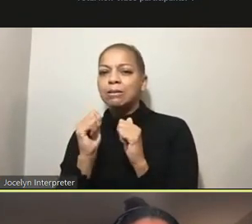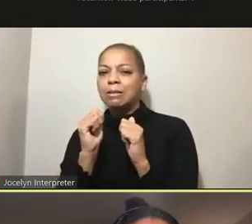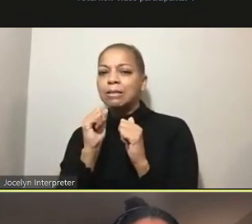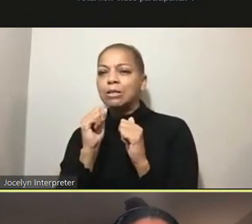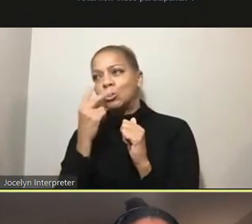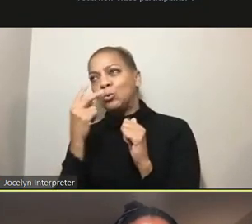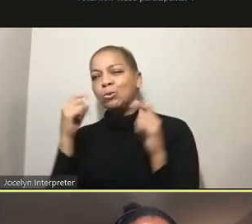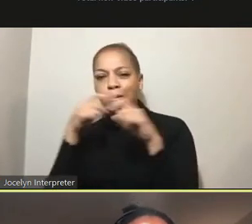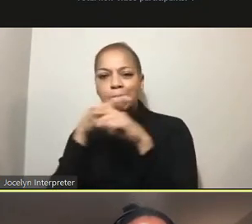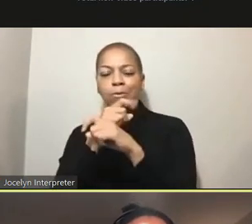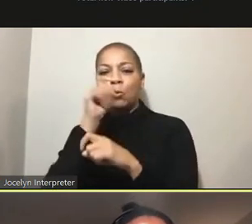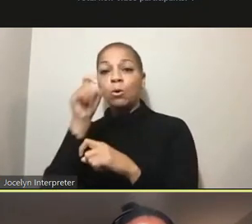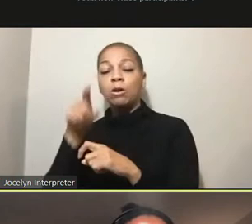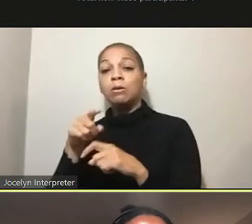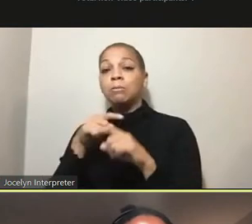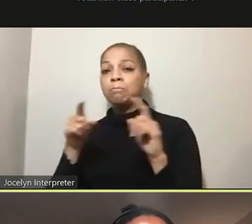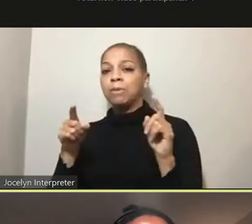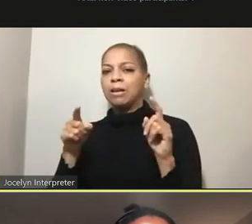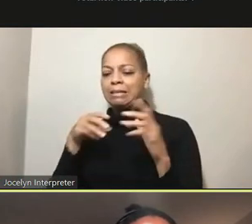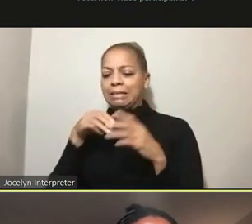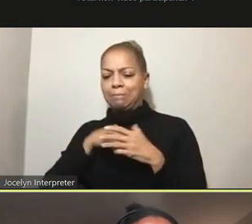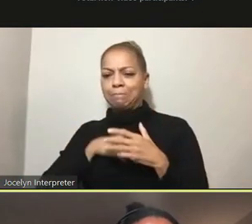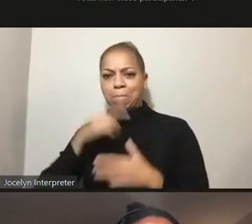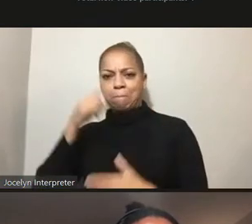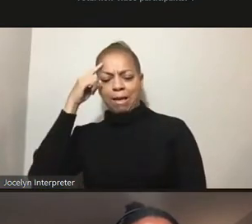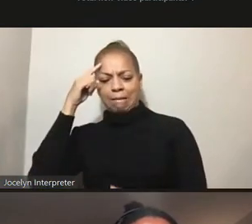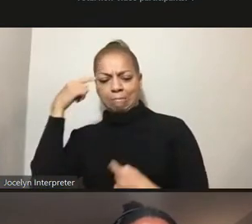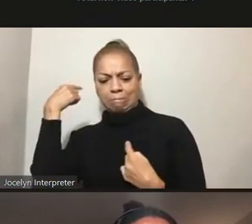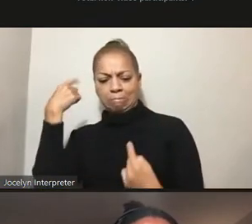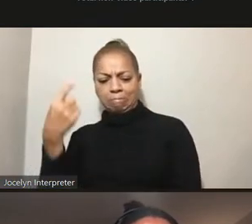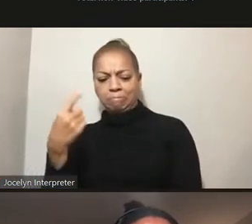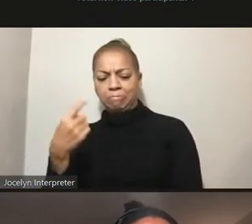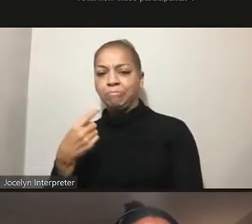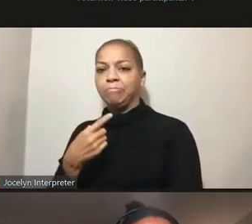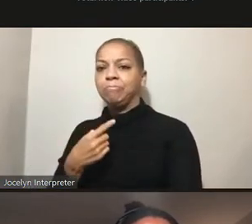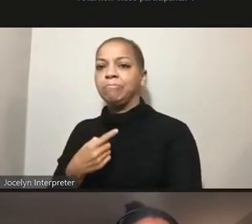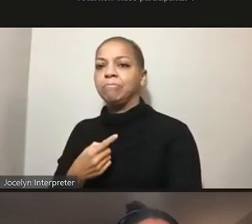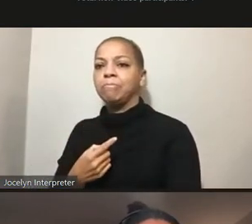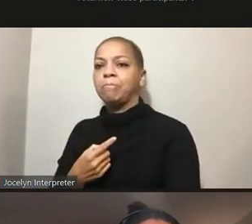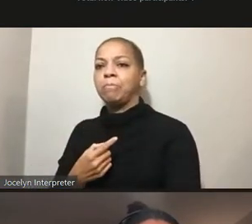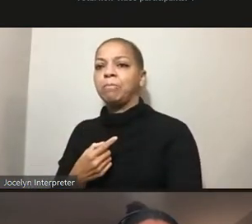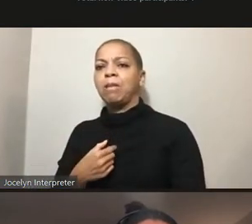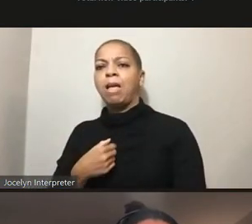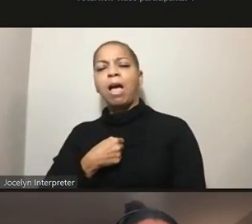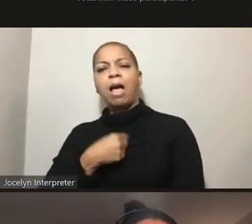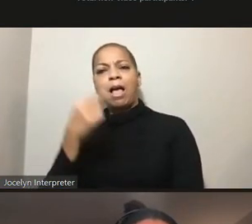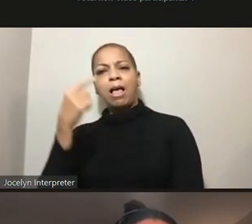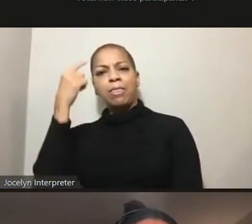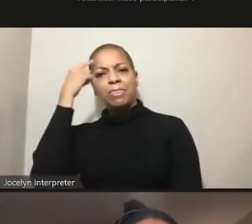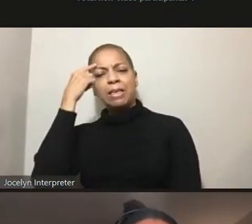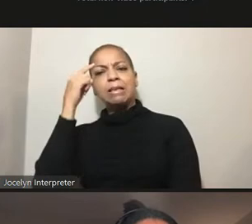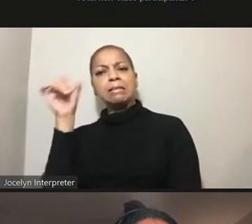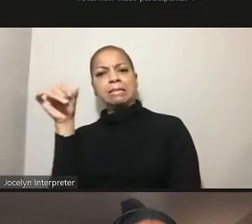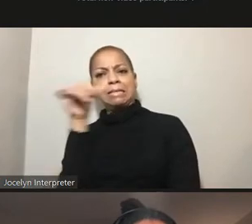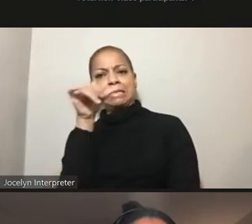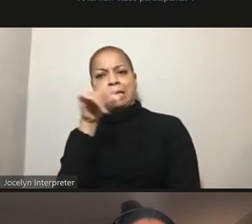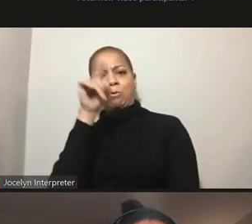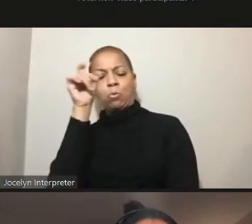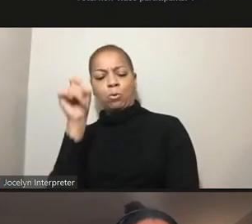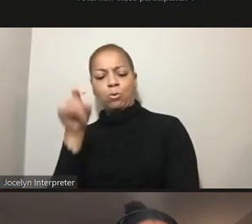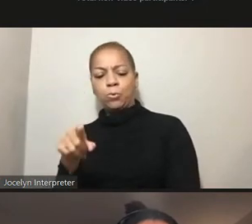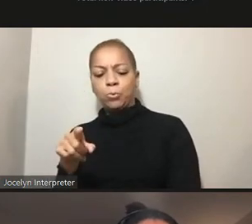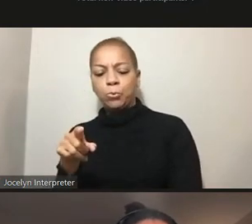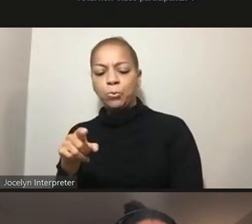but it's something that's been in my mind, actually. Well, I think that's the same question,